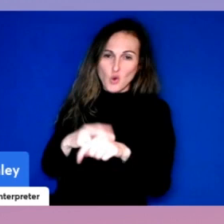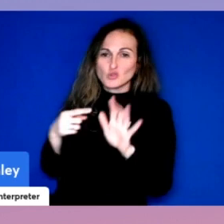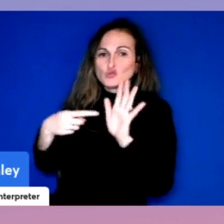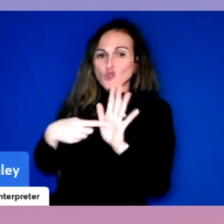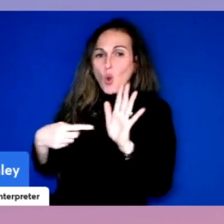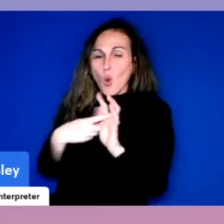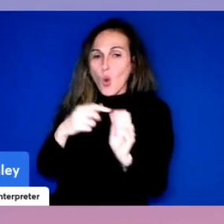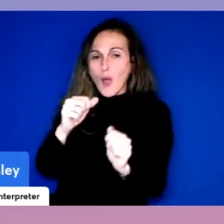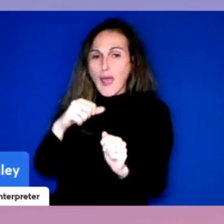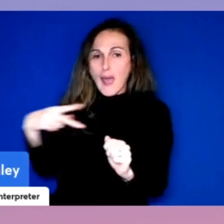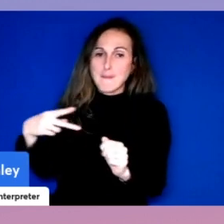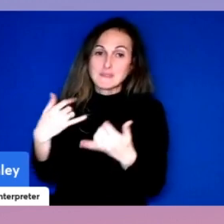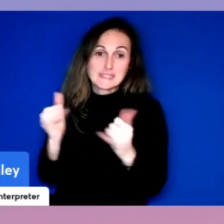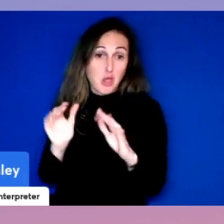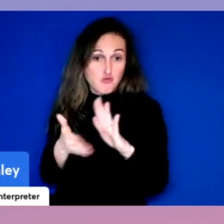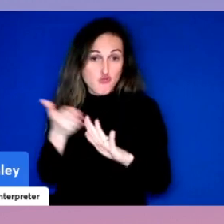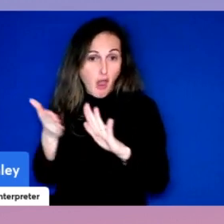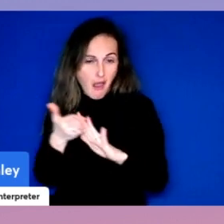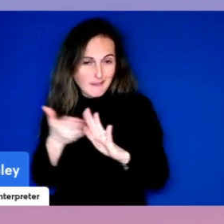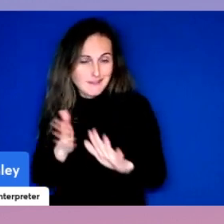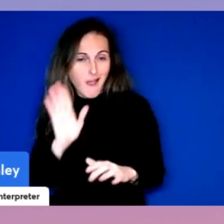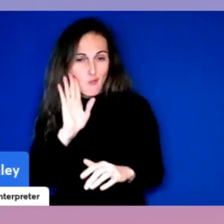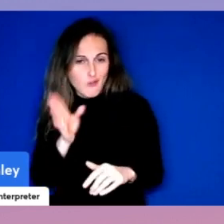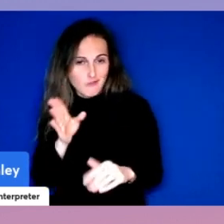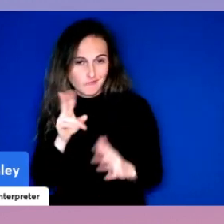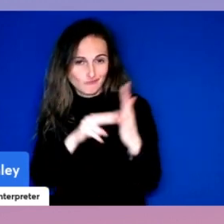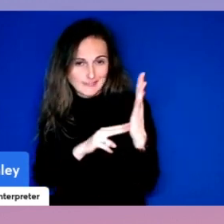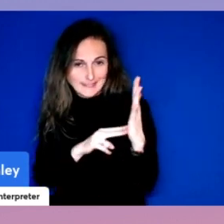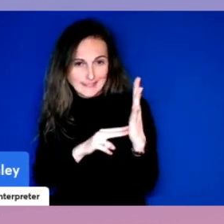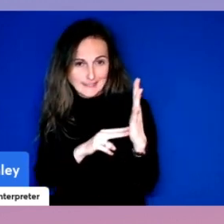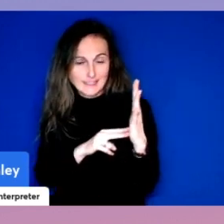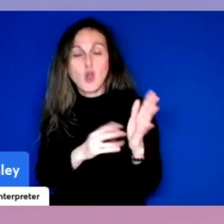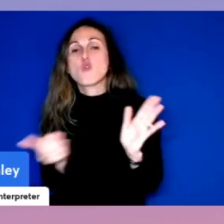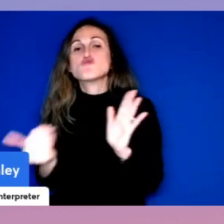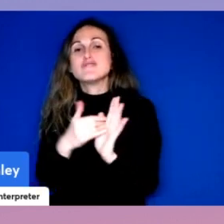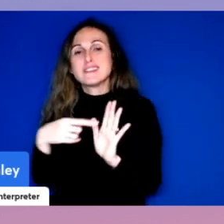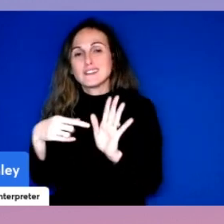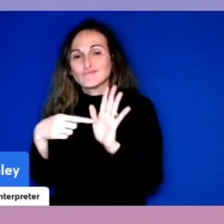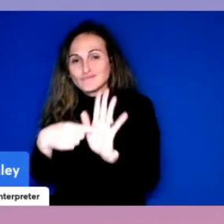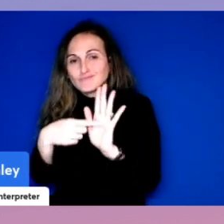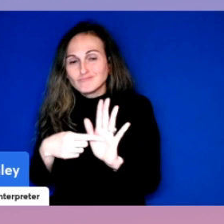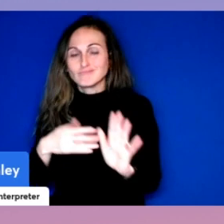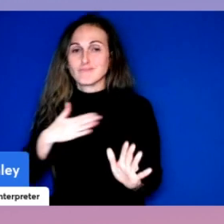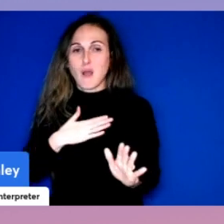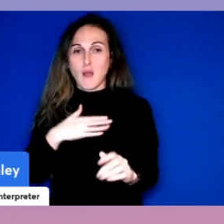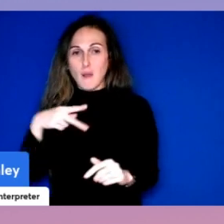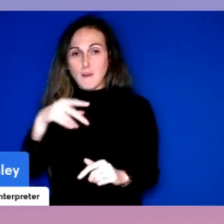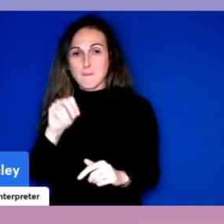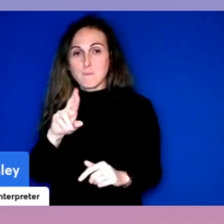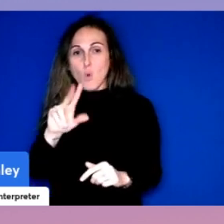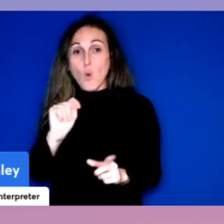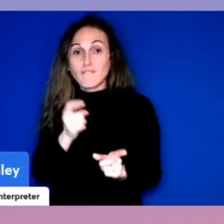the application still runs. I'm going to expose my ports for my application,